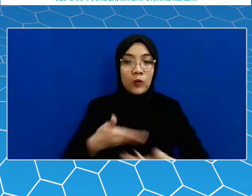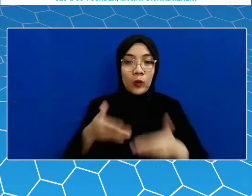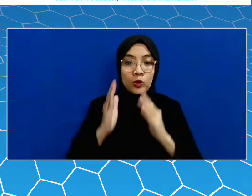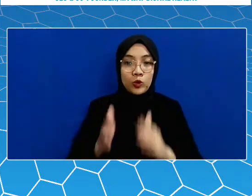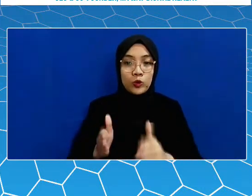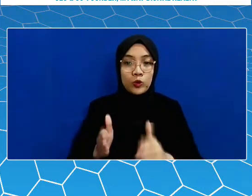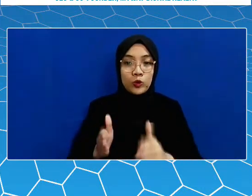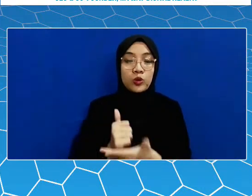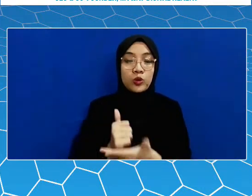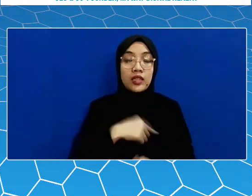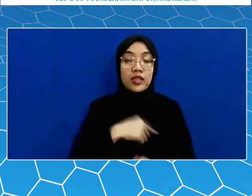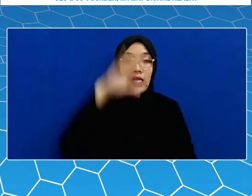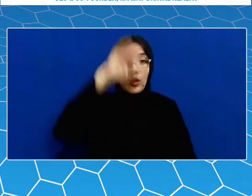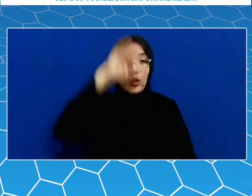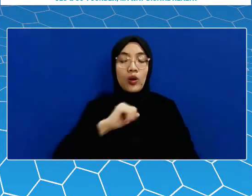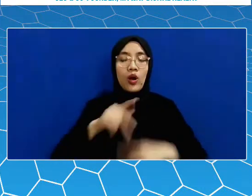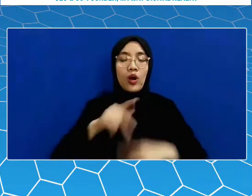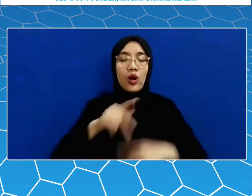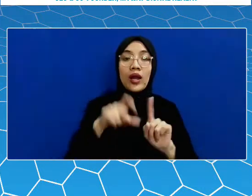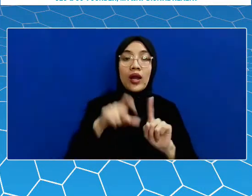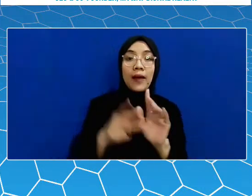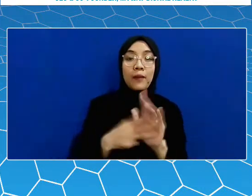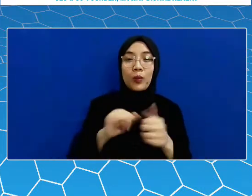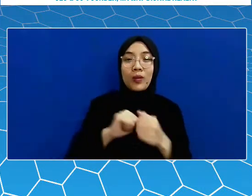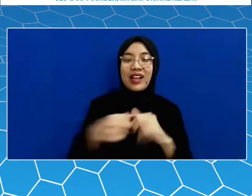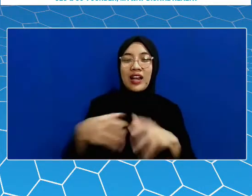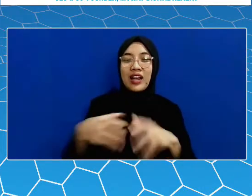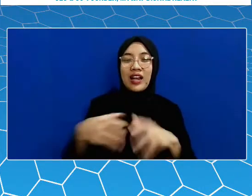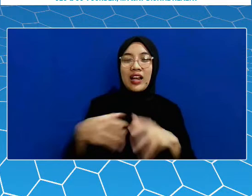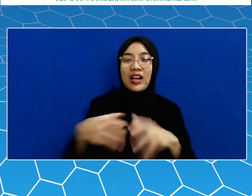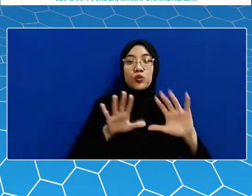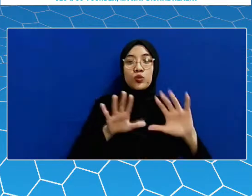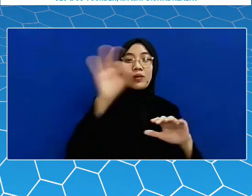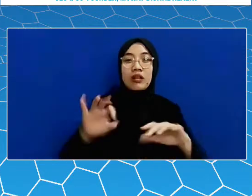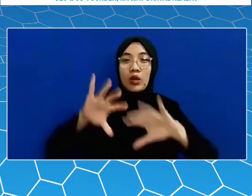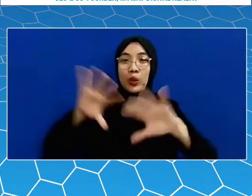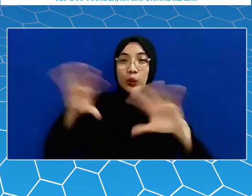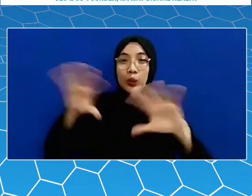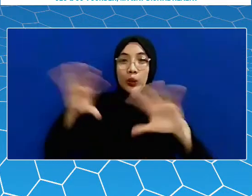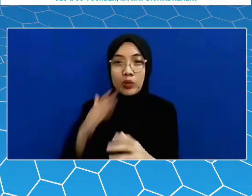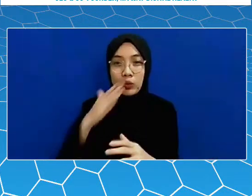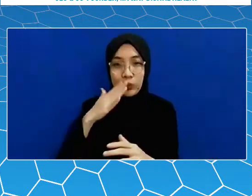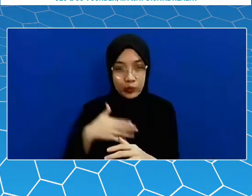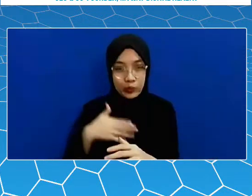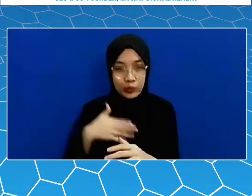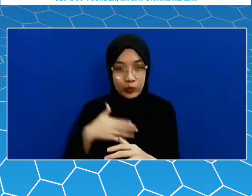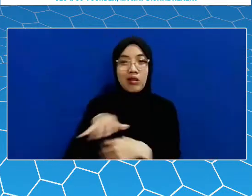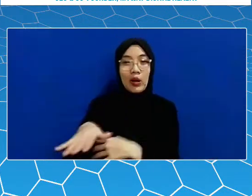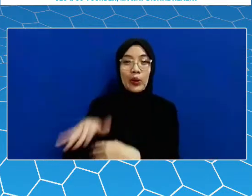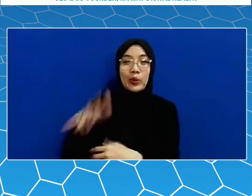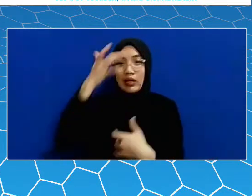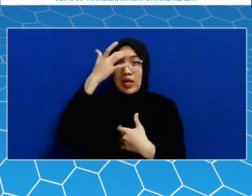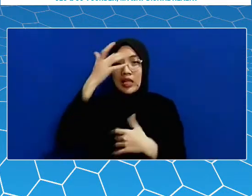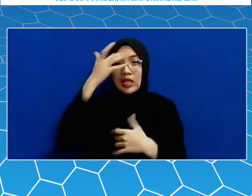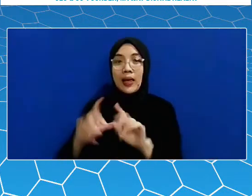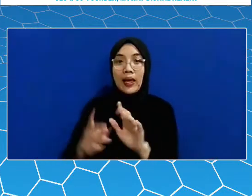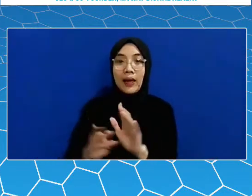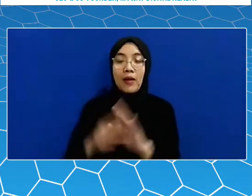huge problem. About 10% of the world has diabetes, and our focus has really been on driving down the complications,